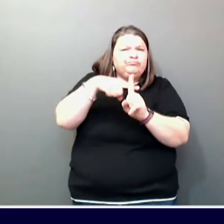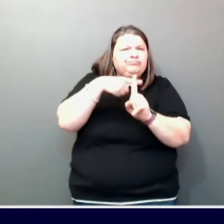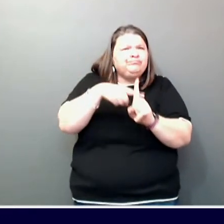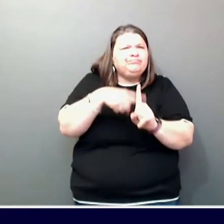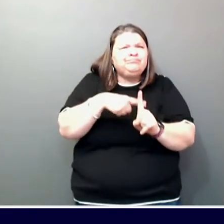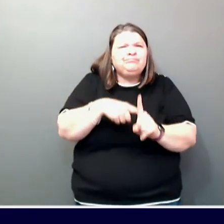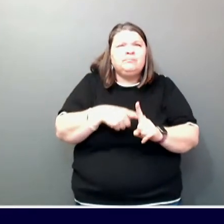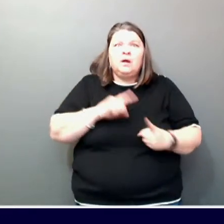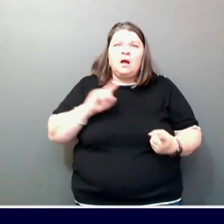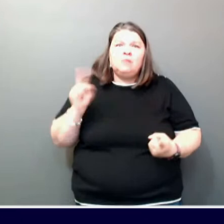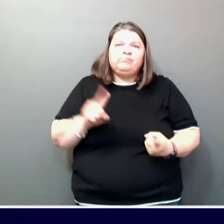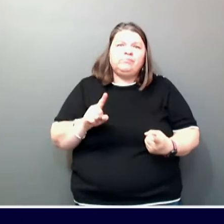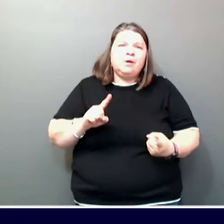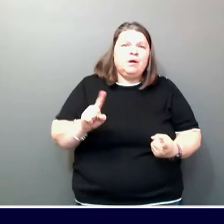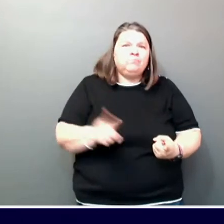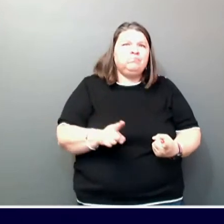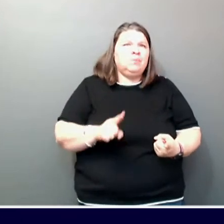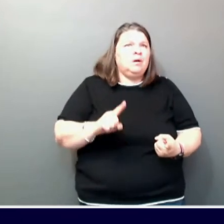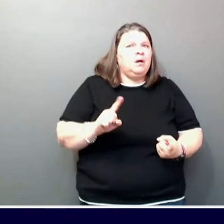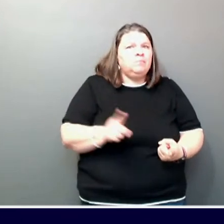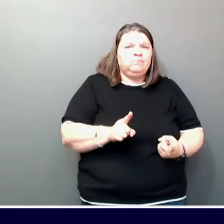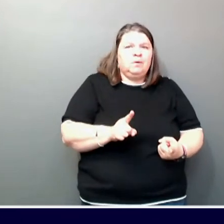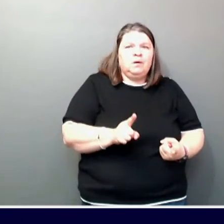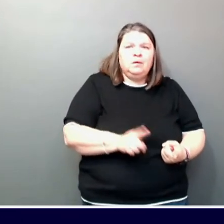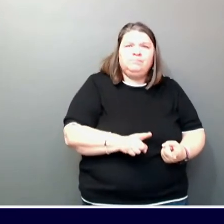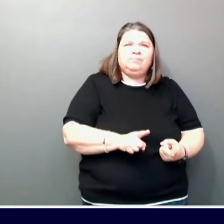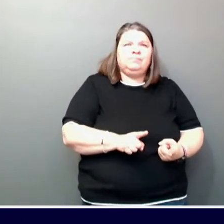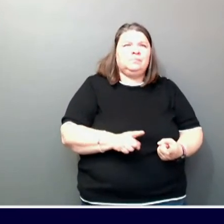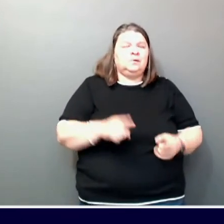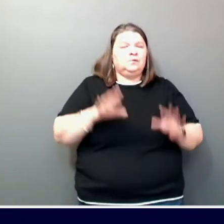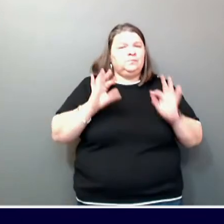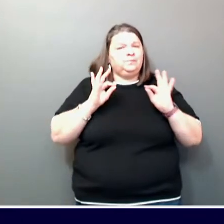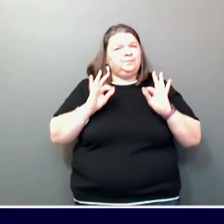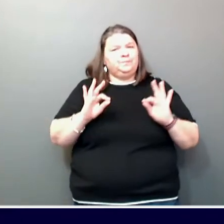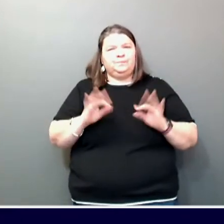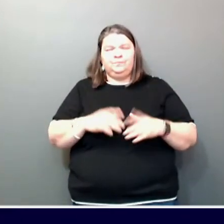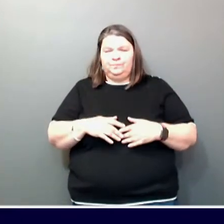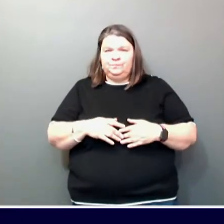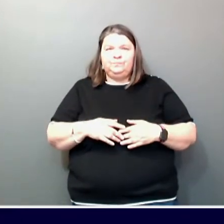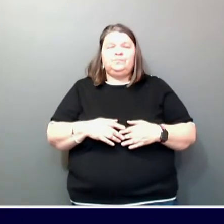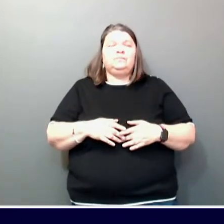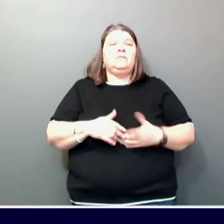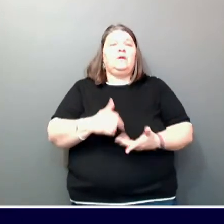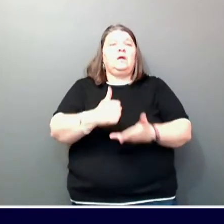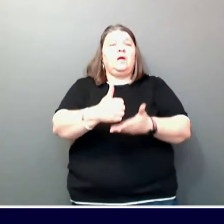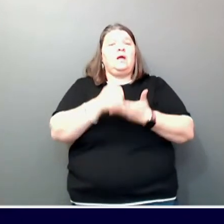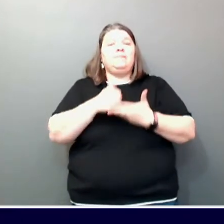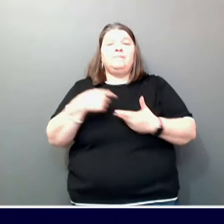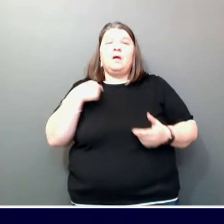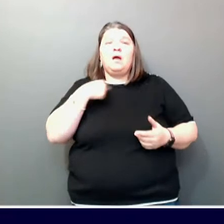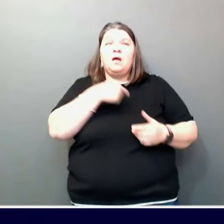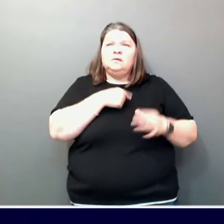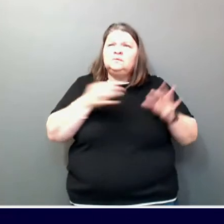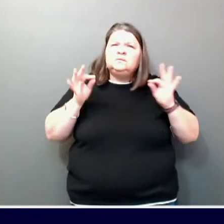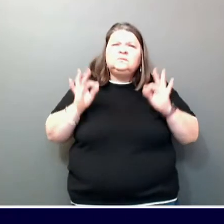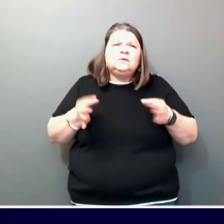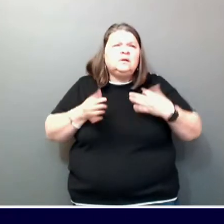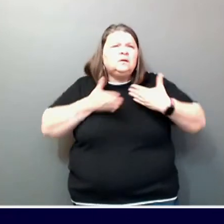week. So it's good stuff, and it helps inform the discussion that we've been having and talking about around